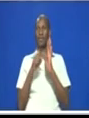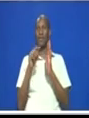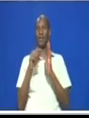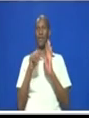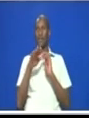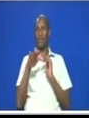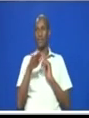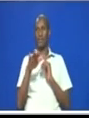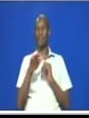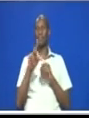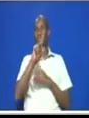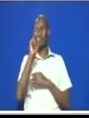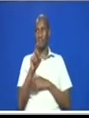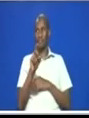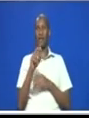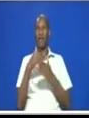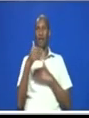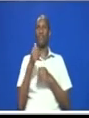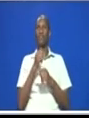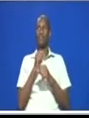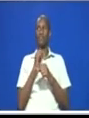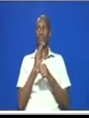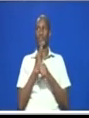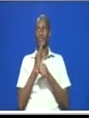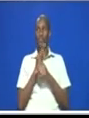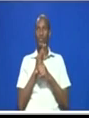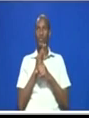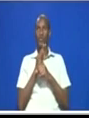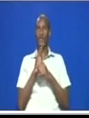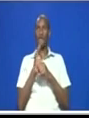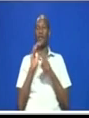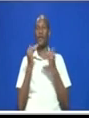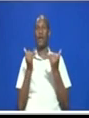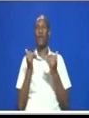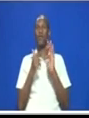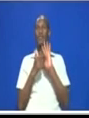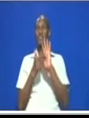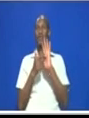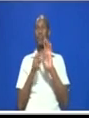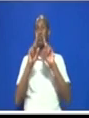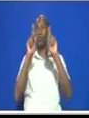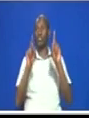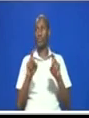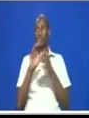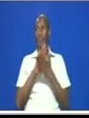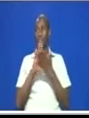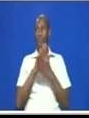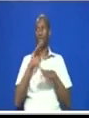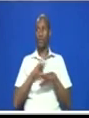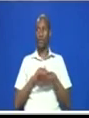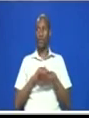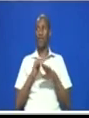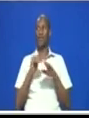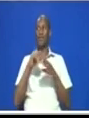areas tested under functional writing. Let's look at a sample question based on